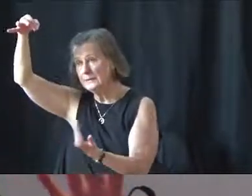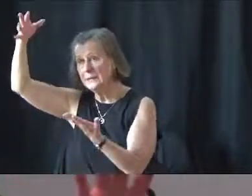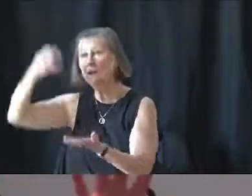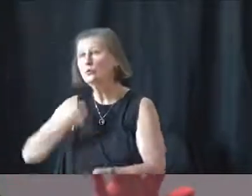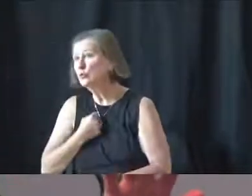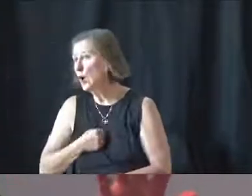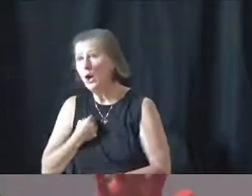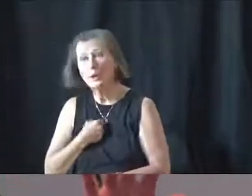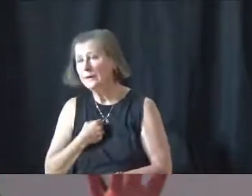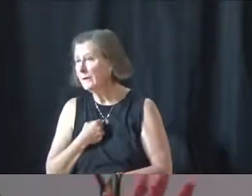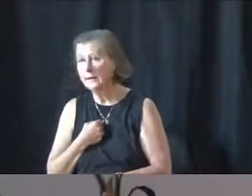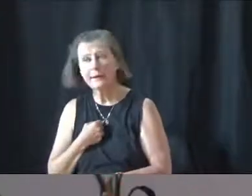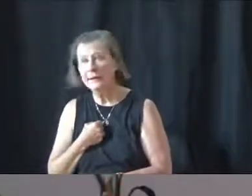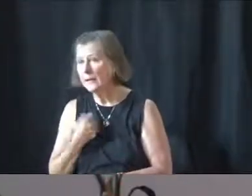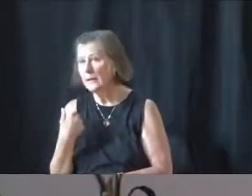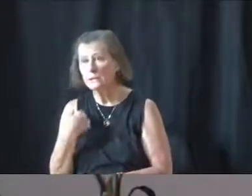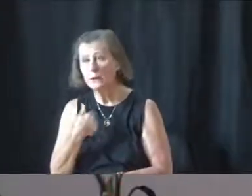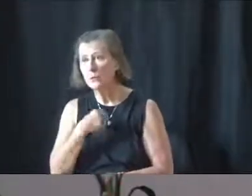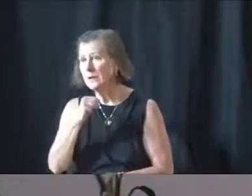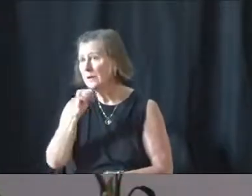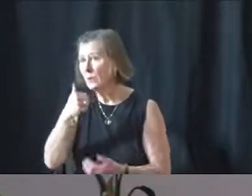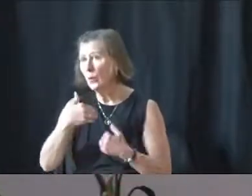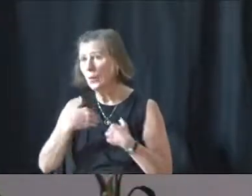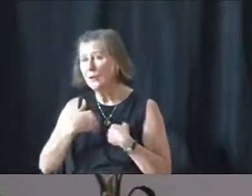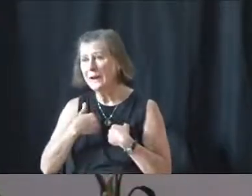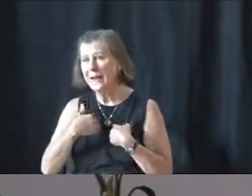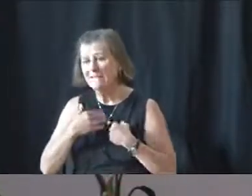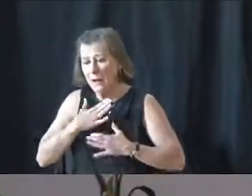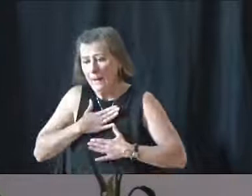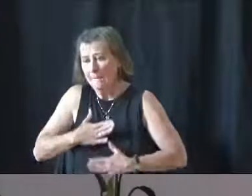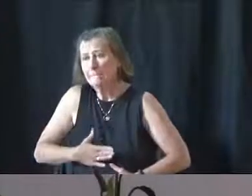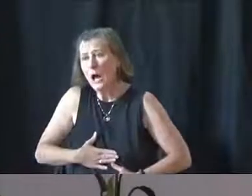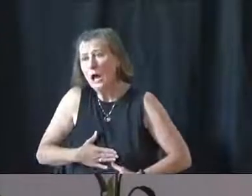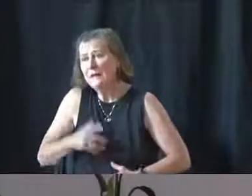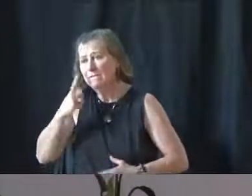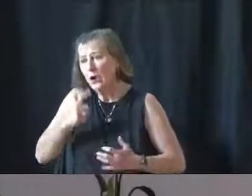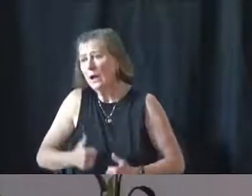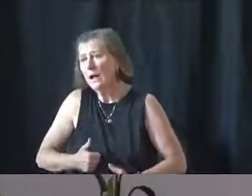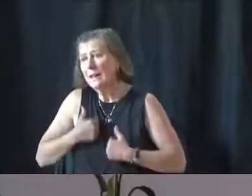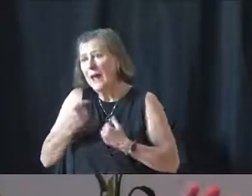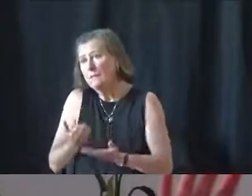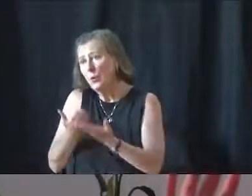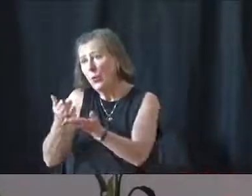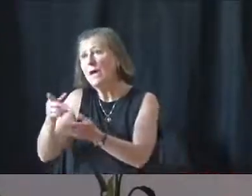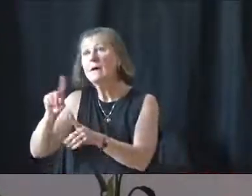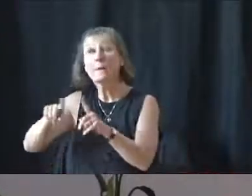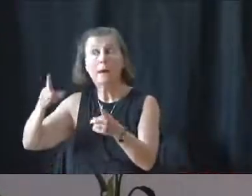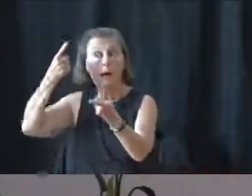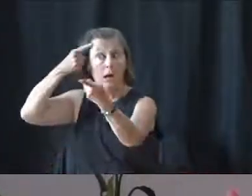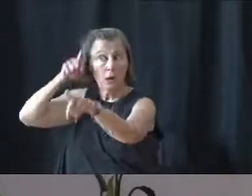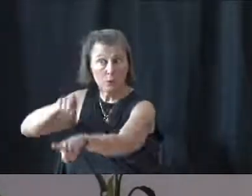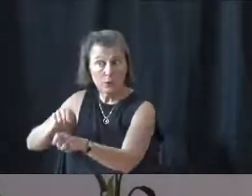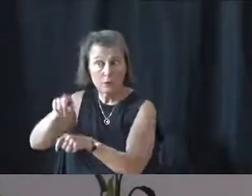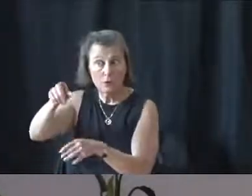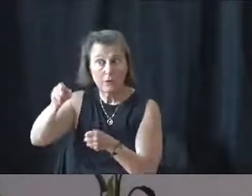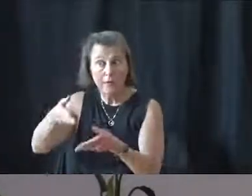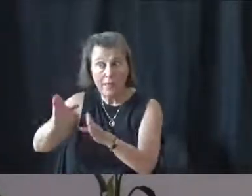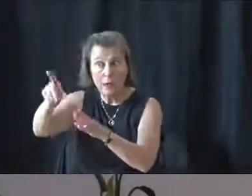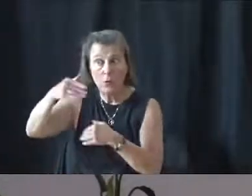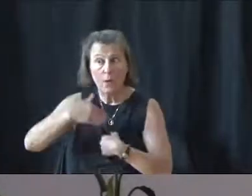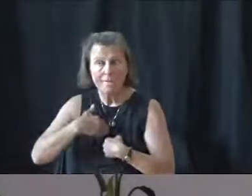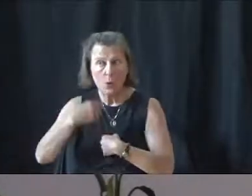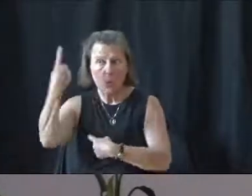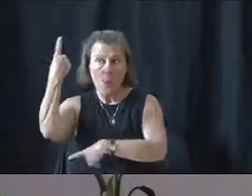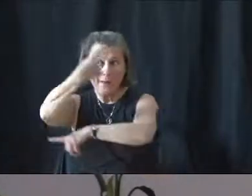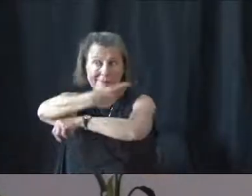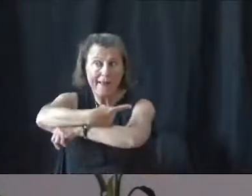sorry, we don't have an embodied life to offer you yet, but here's the deal. We can let you have 1